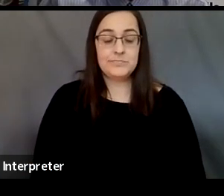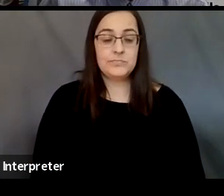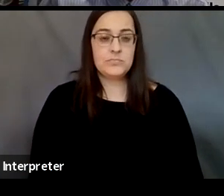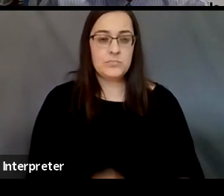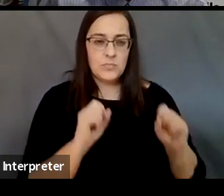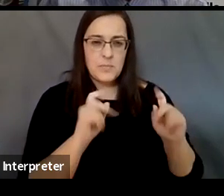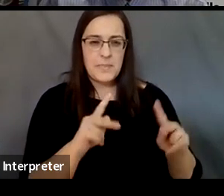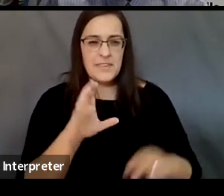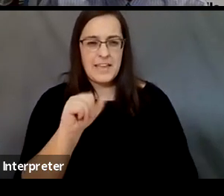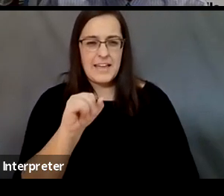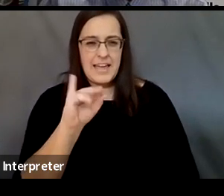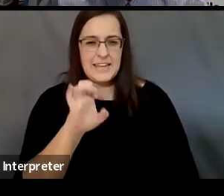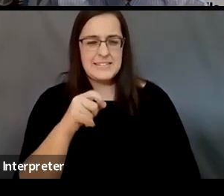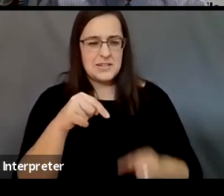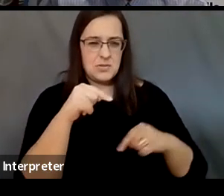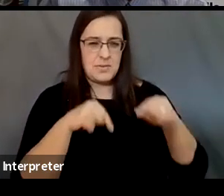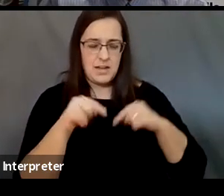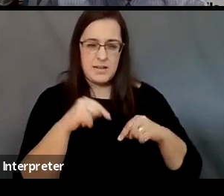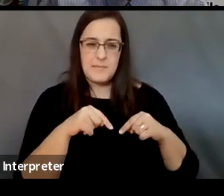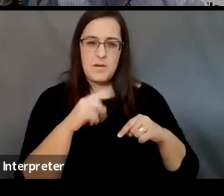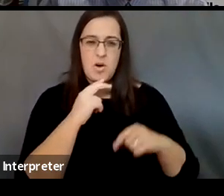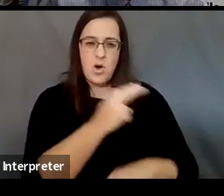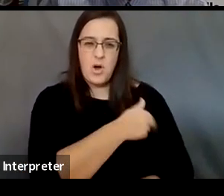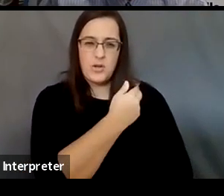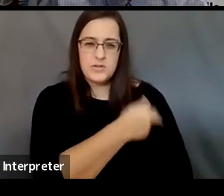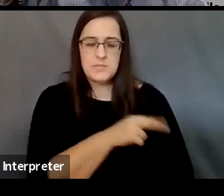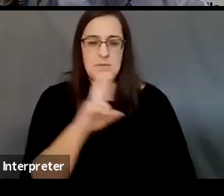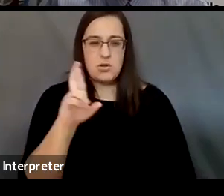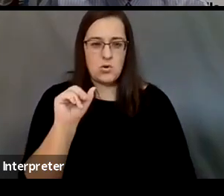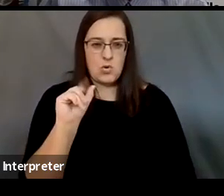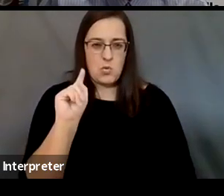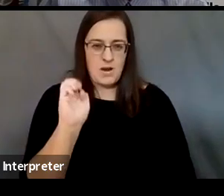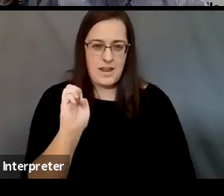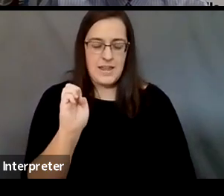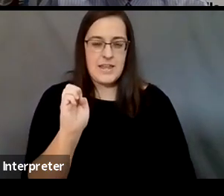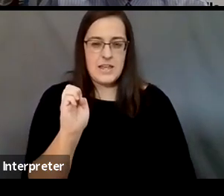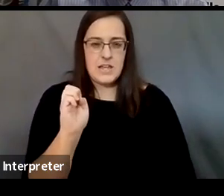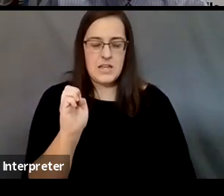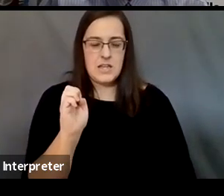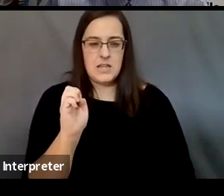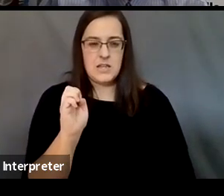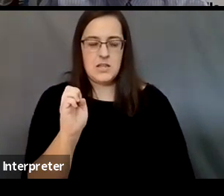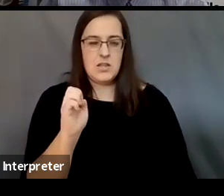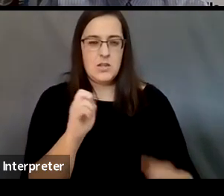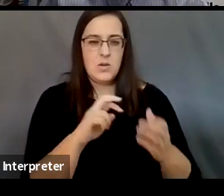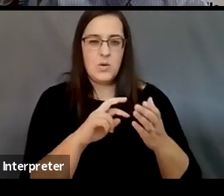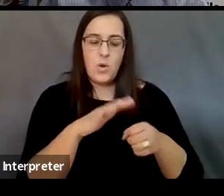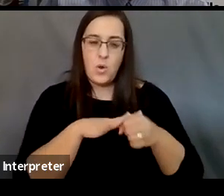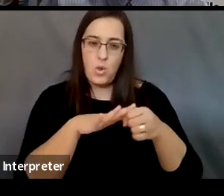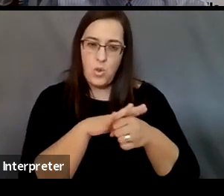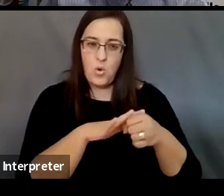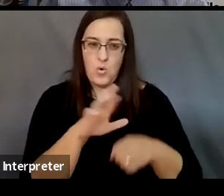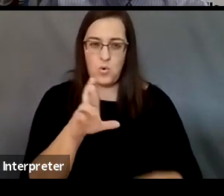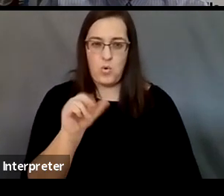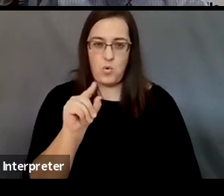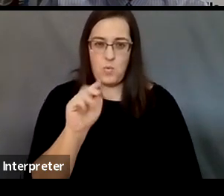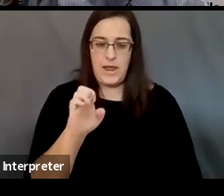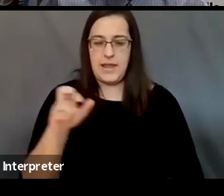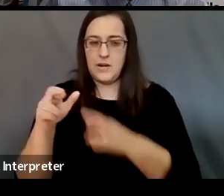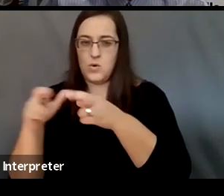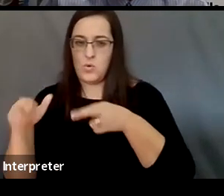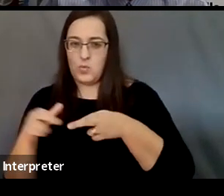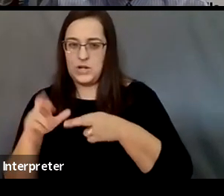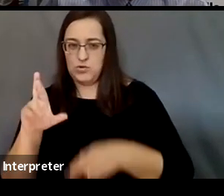Okay, and Casie, can you back up just a little bit about the hospitalization rates? What is the local rate and the regional